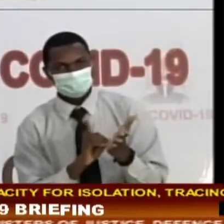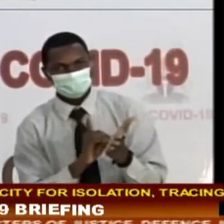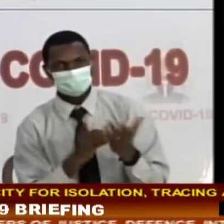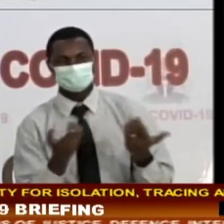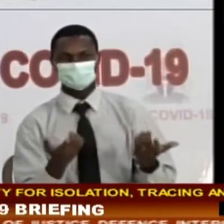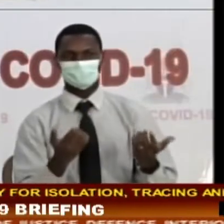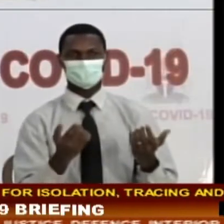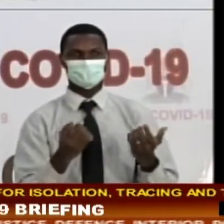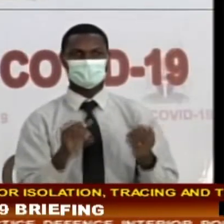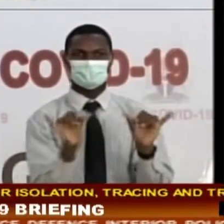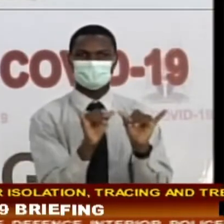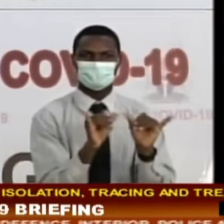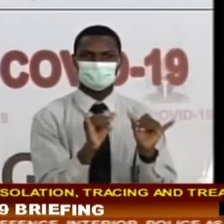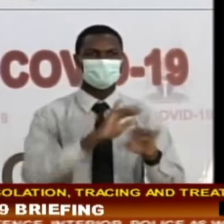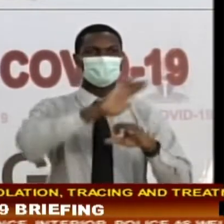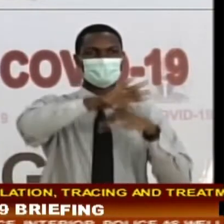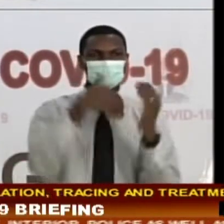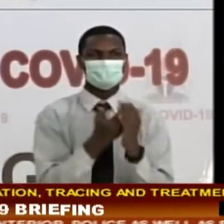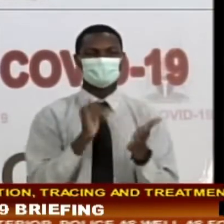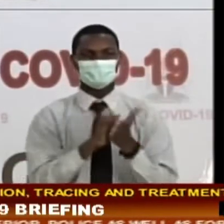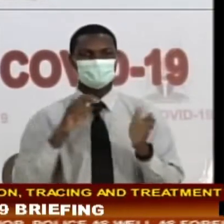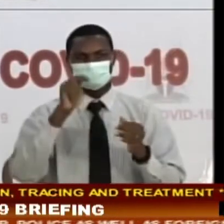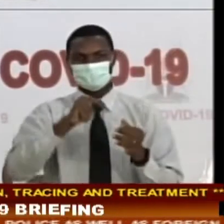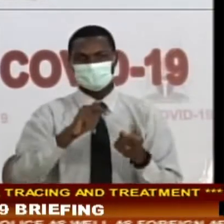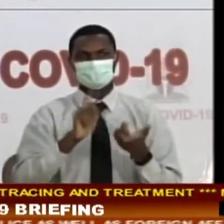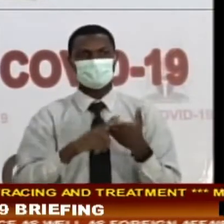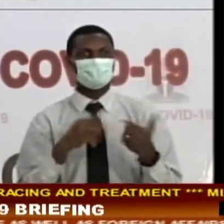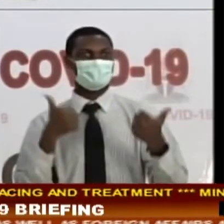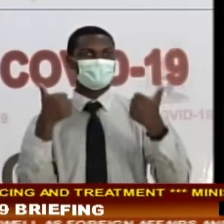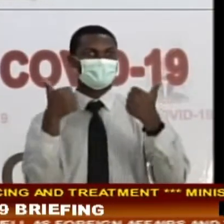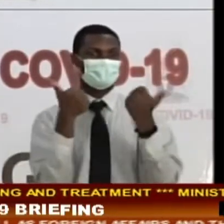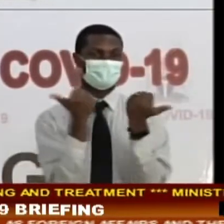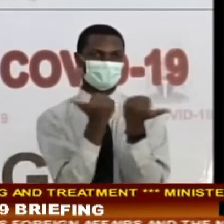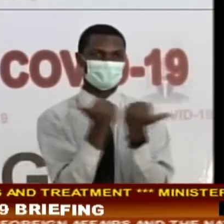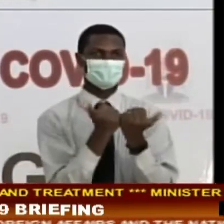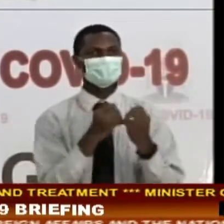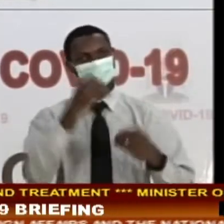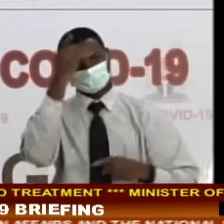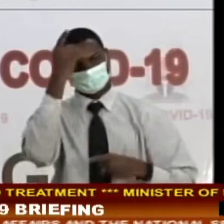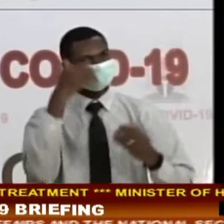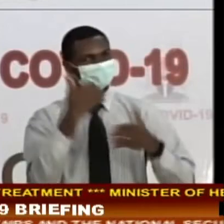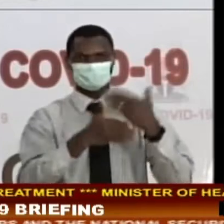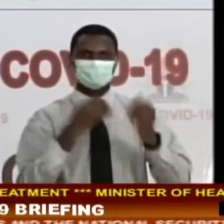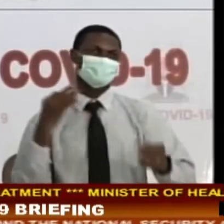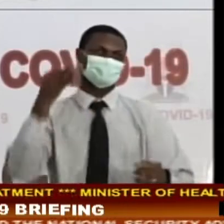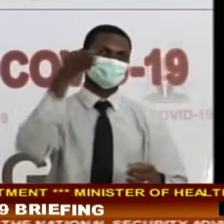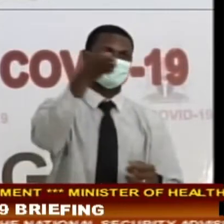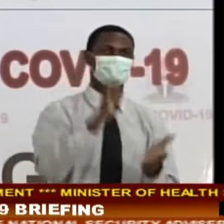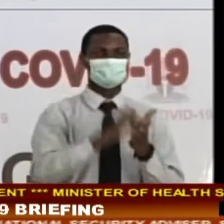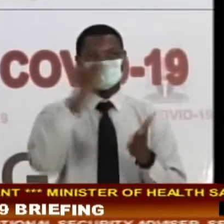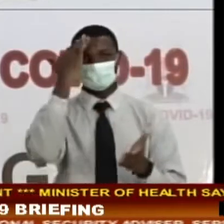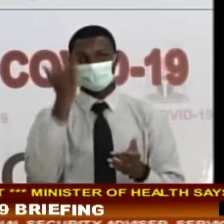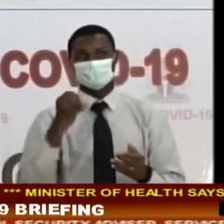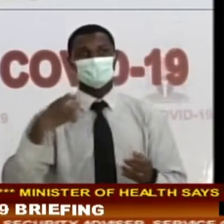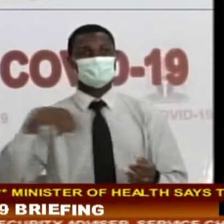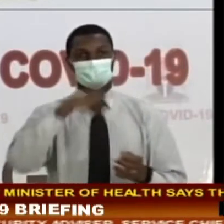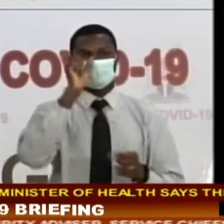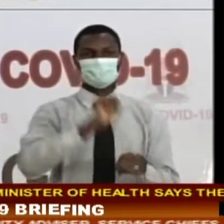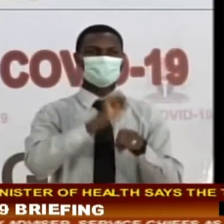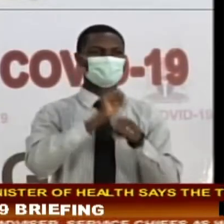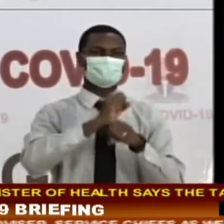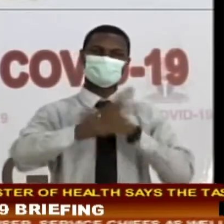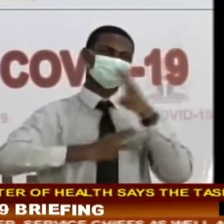everything we need to fight this disease we into the future this is why we need to engage globally in a lot of these things